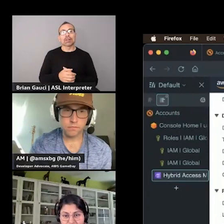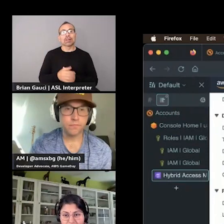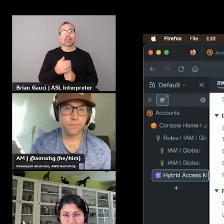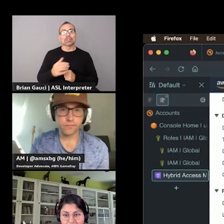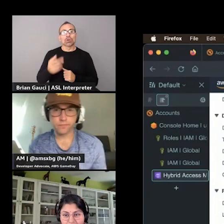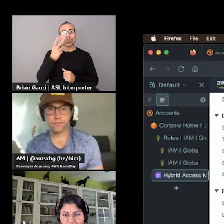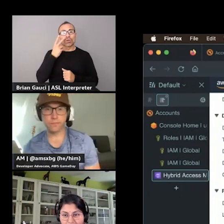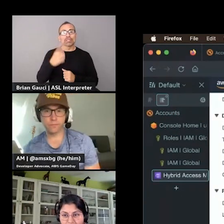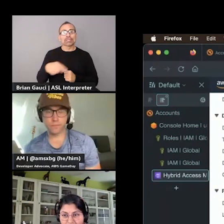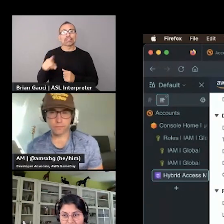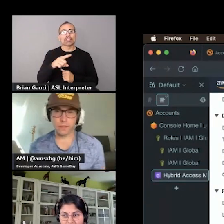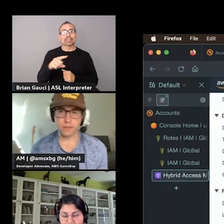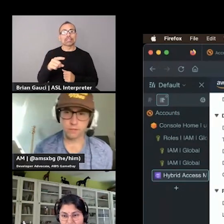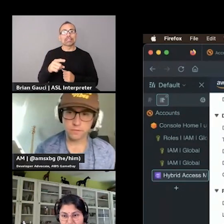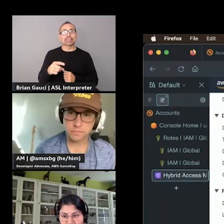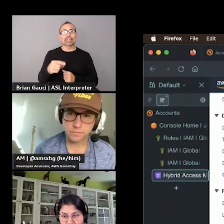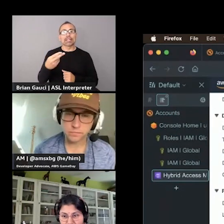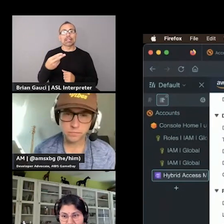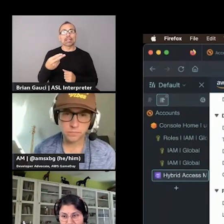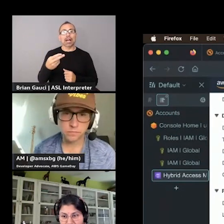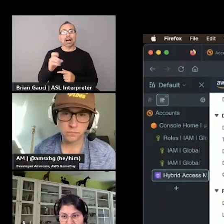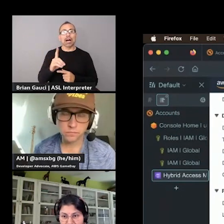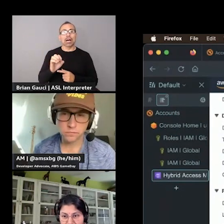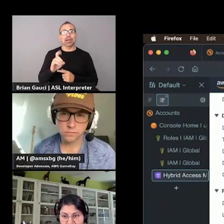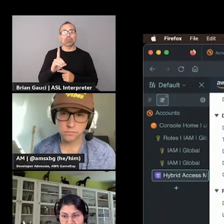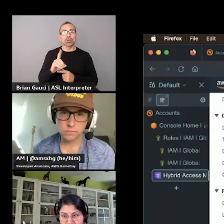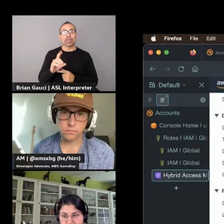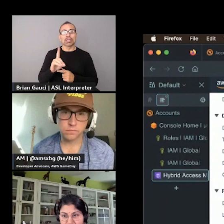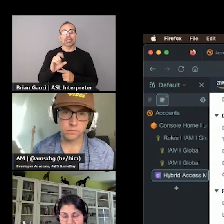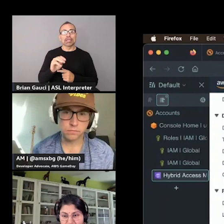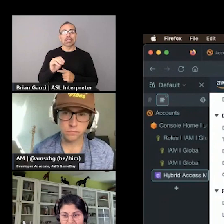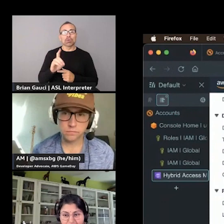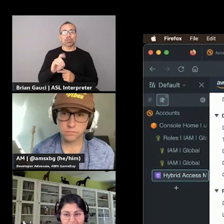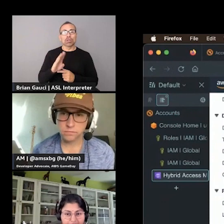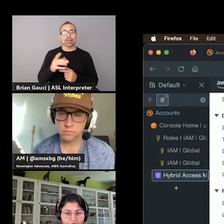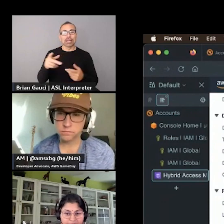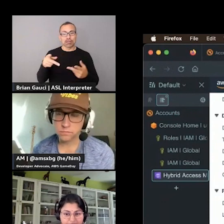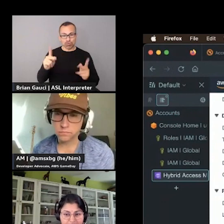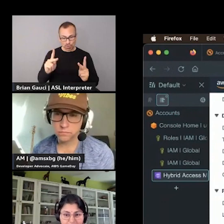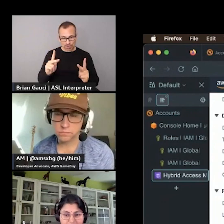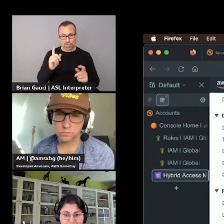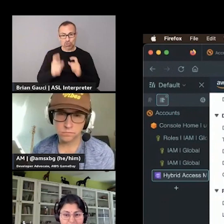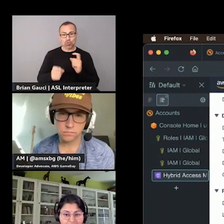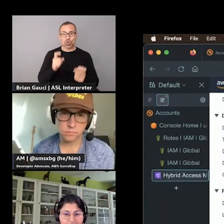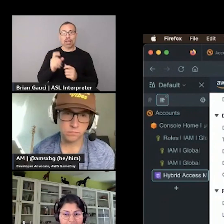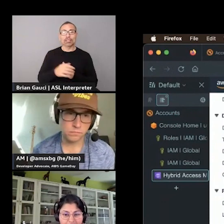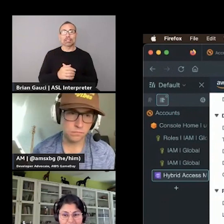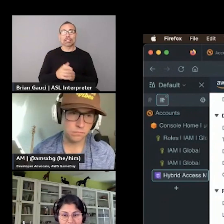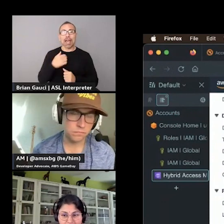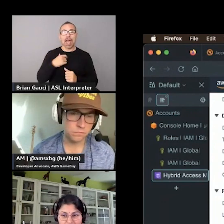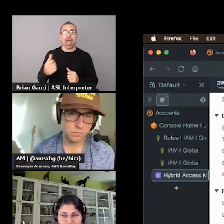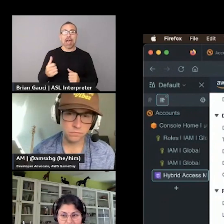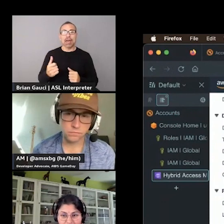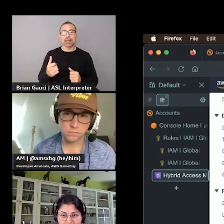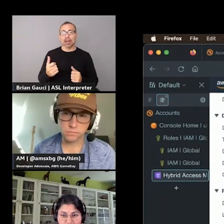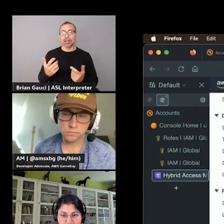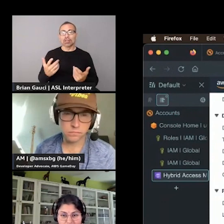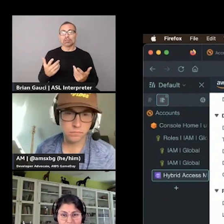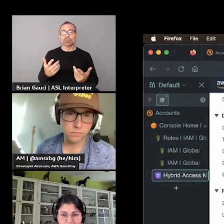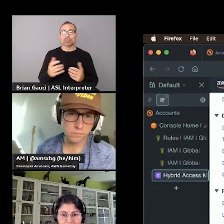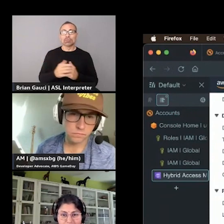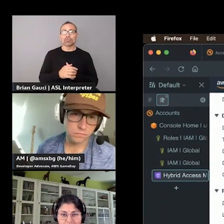DB. I have granted permissions on data analyst and I have opted in. And I